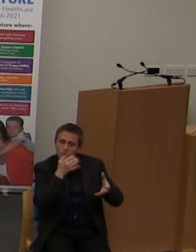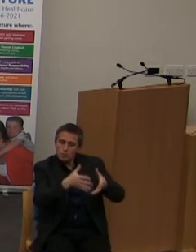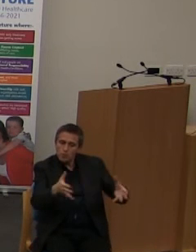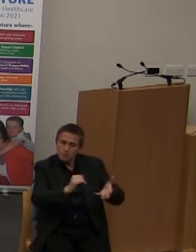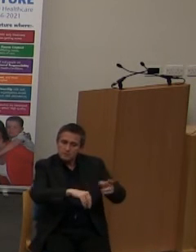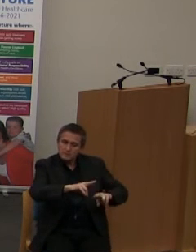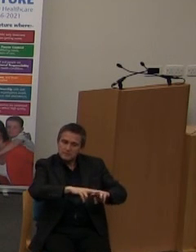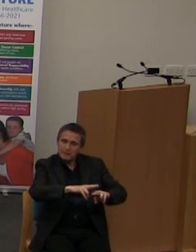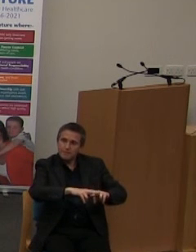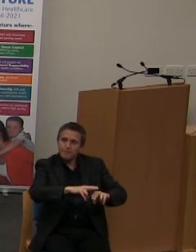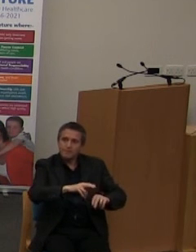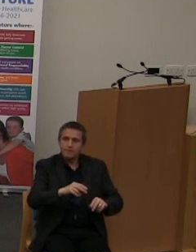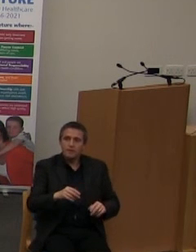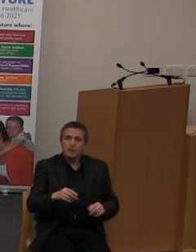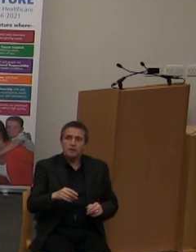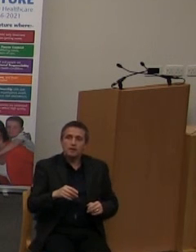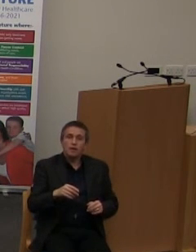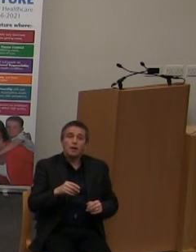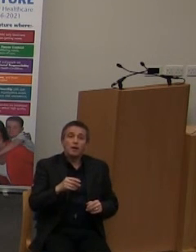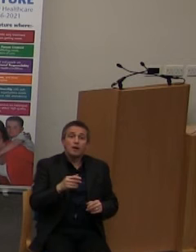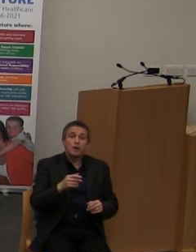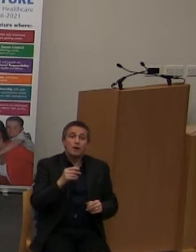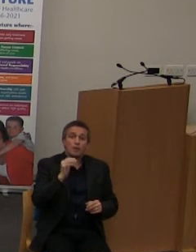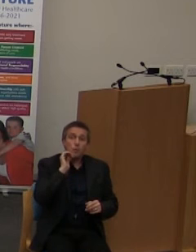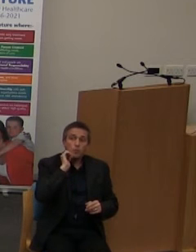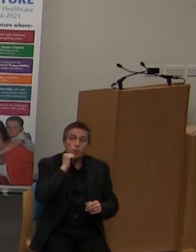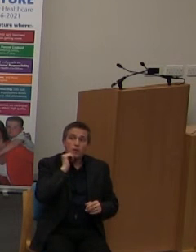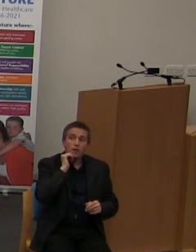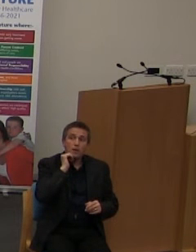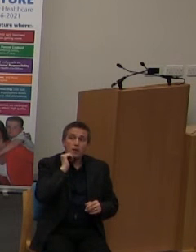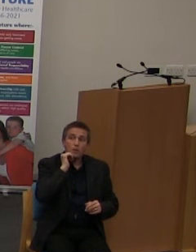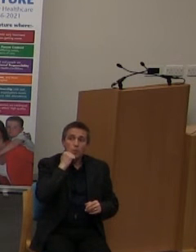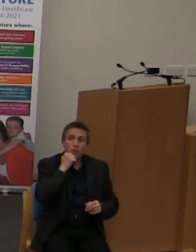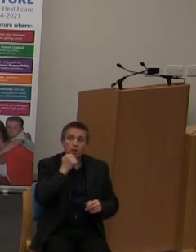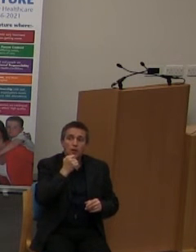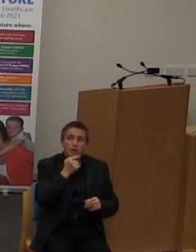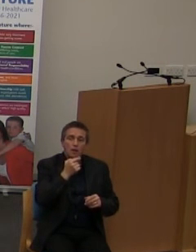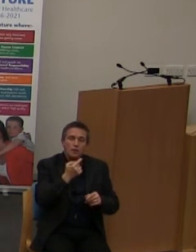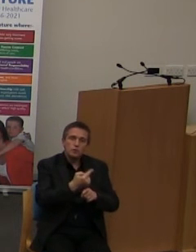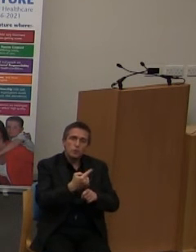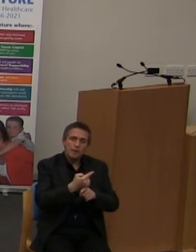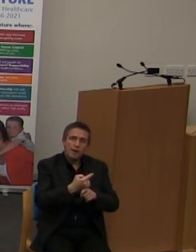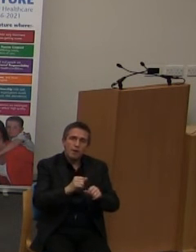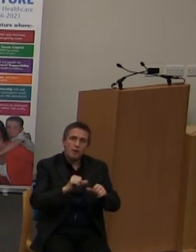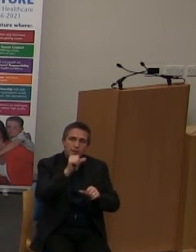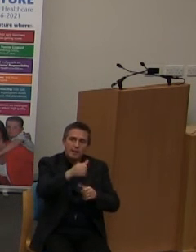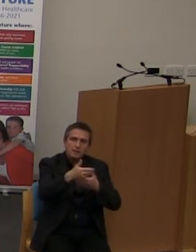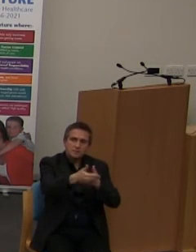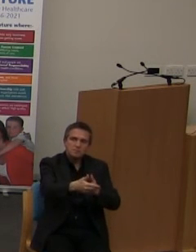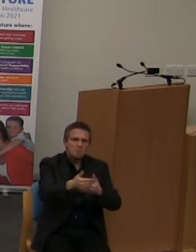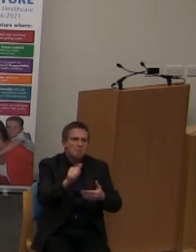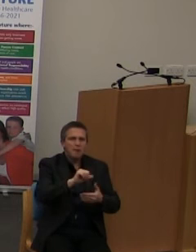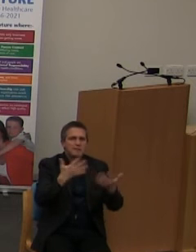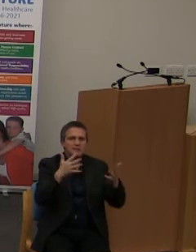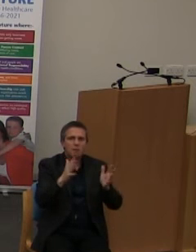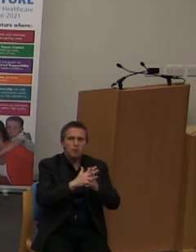sort of conversation about when our next sort of hill is, so our next mountain to climb, and that'll probably be in about 10 weeks'